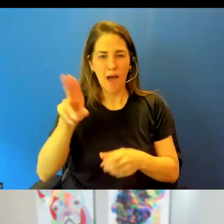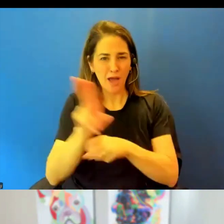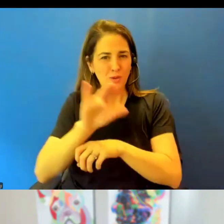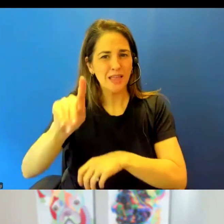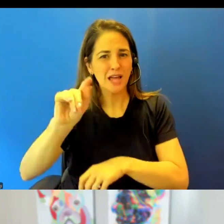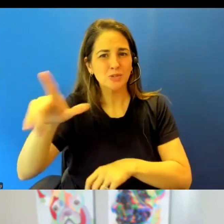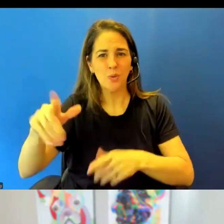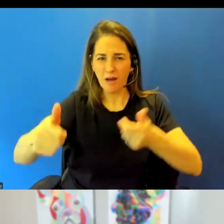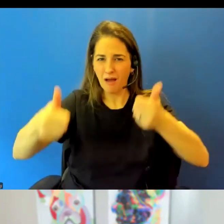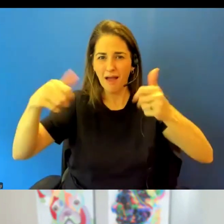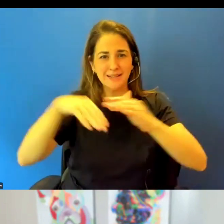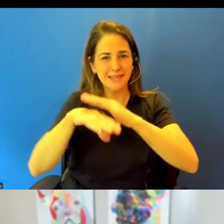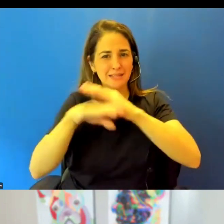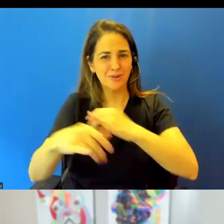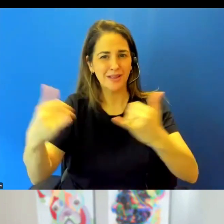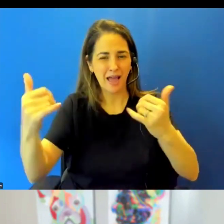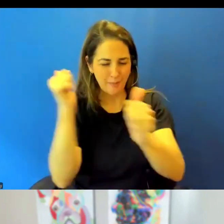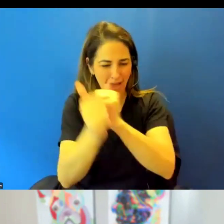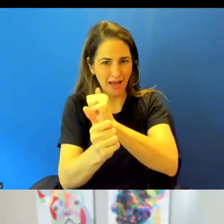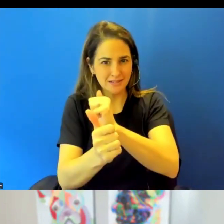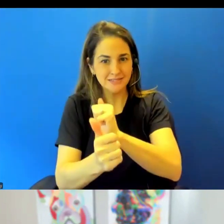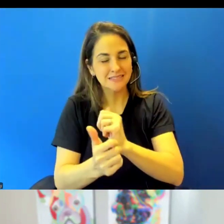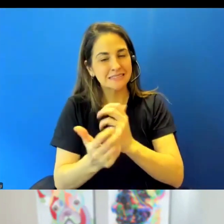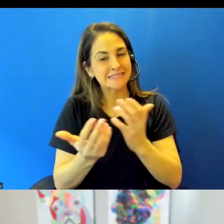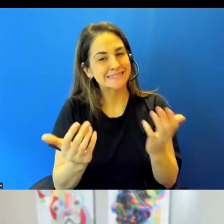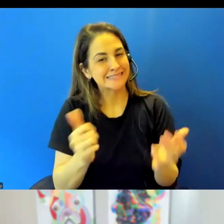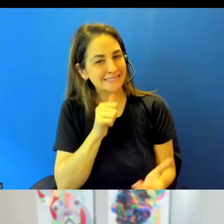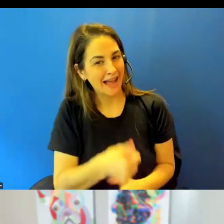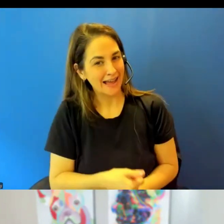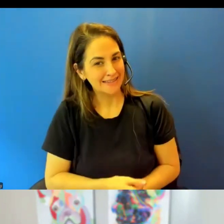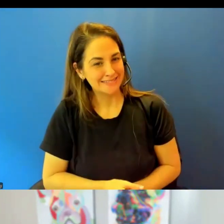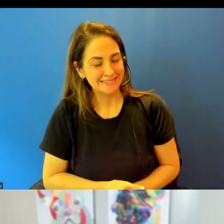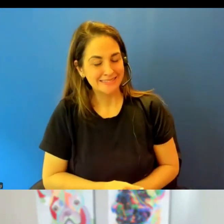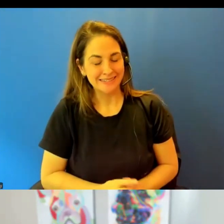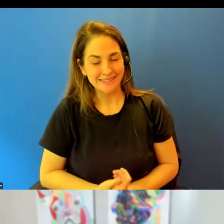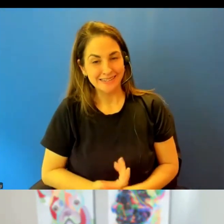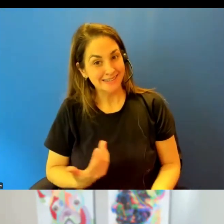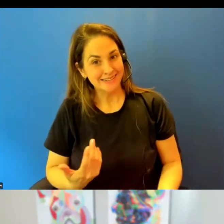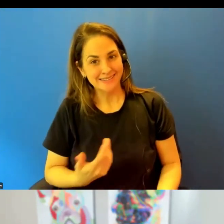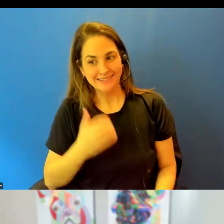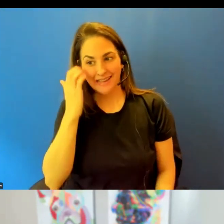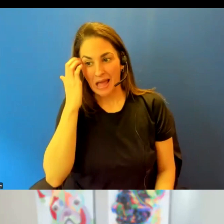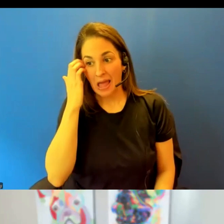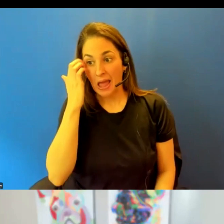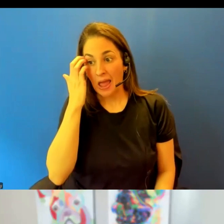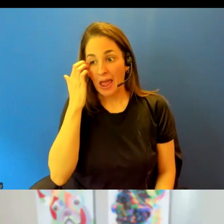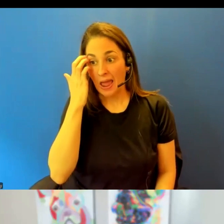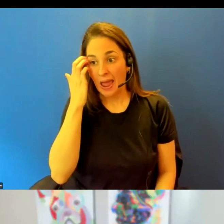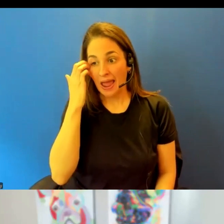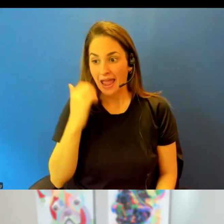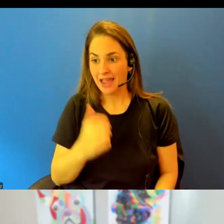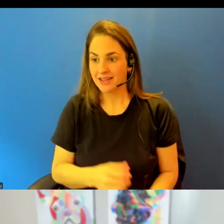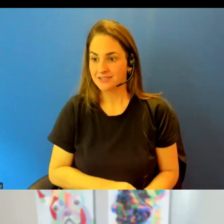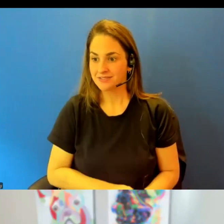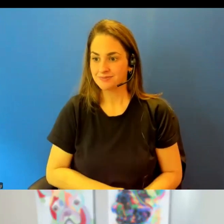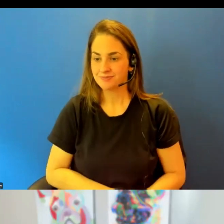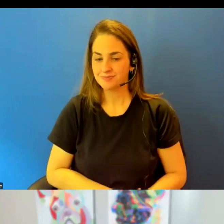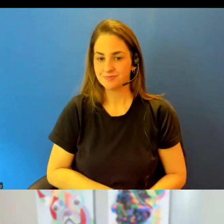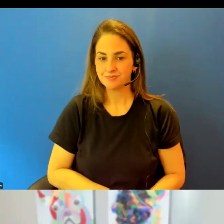and it's accessible now, but it's not totally. It just, yeah. But I'm noticing that